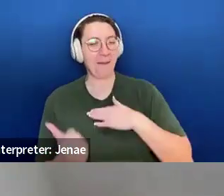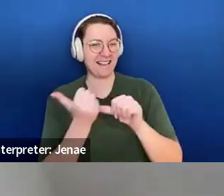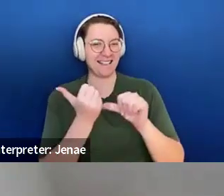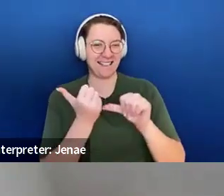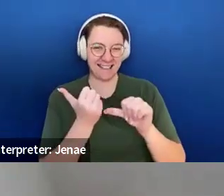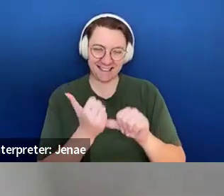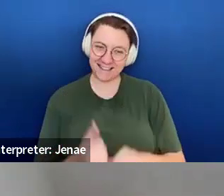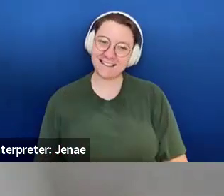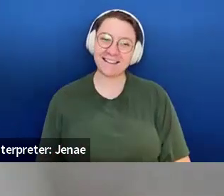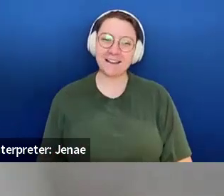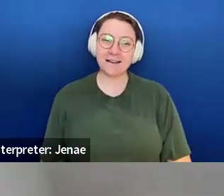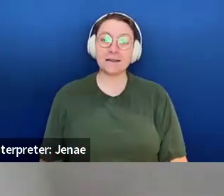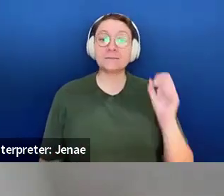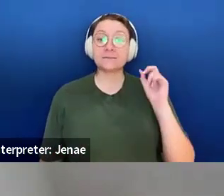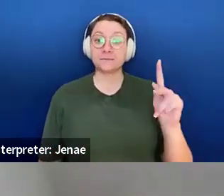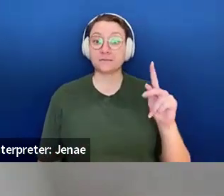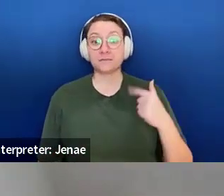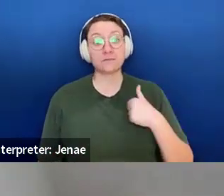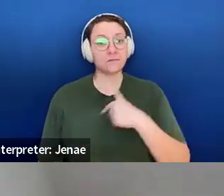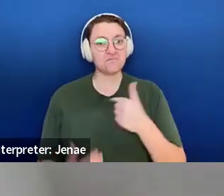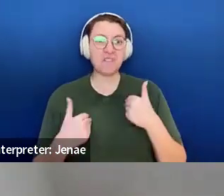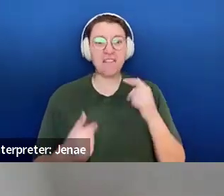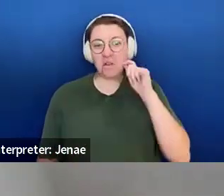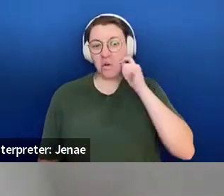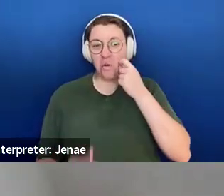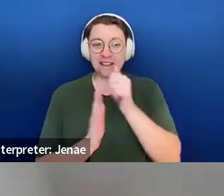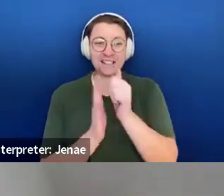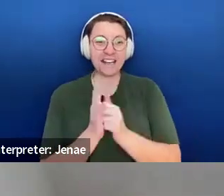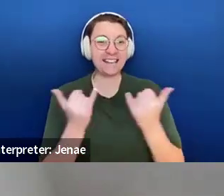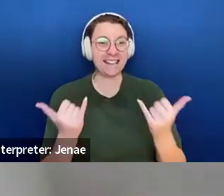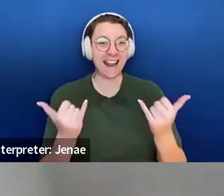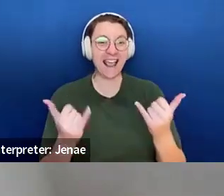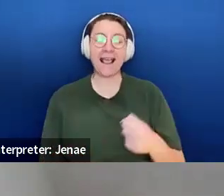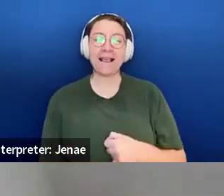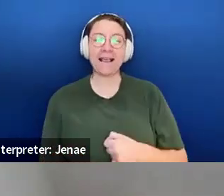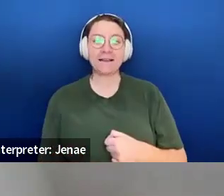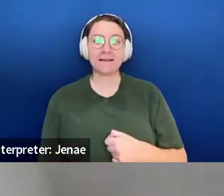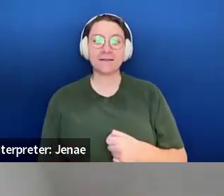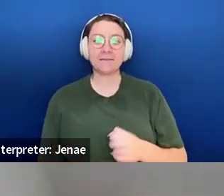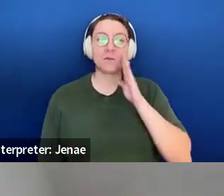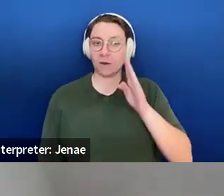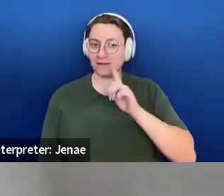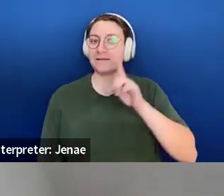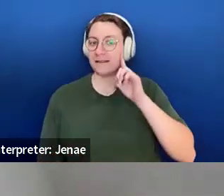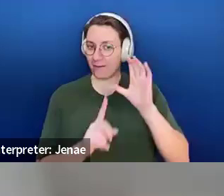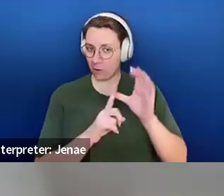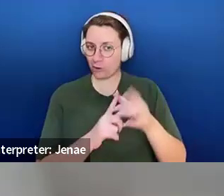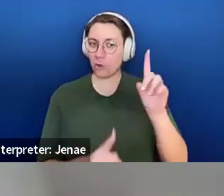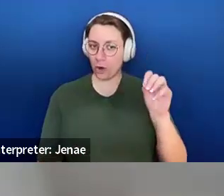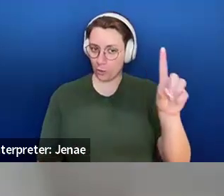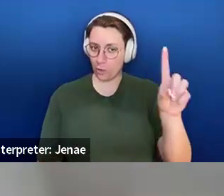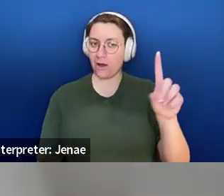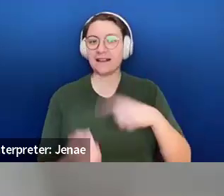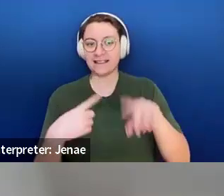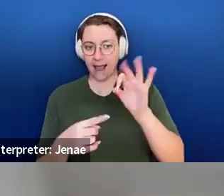right, folks. We have I think a pretty cool agenda today. We are going to have our Deaf Culture 101 and our